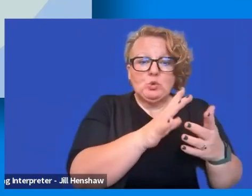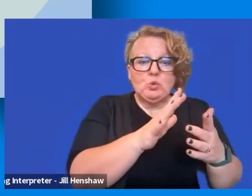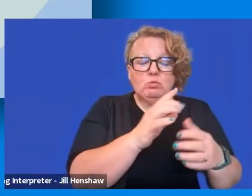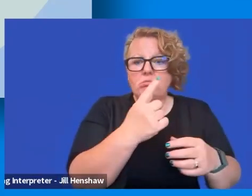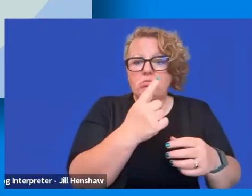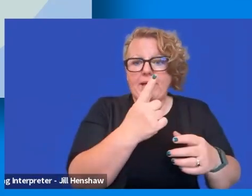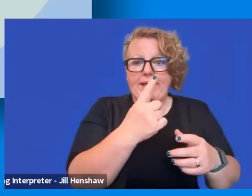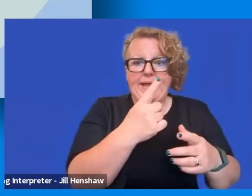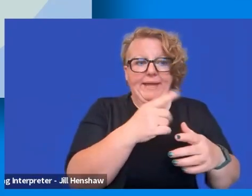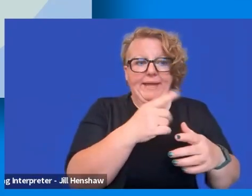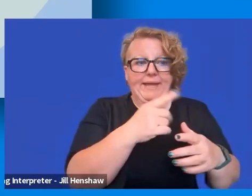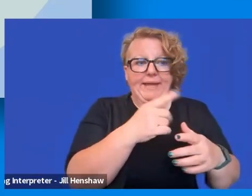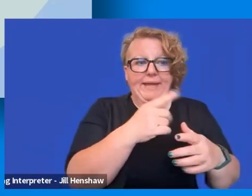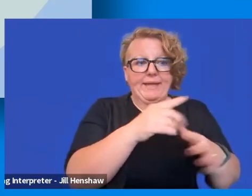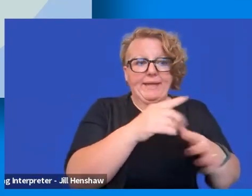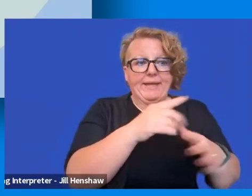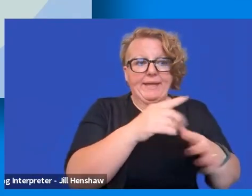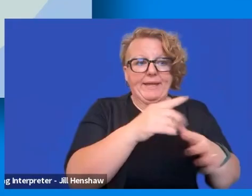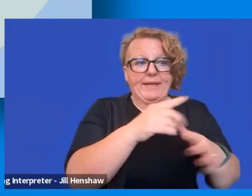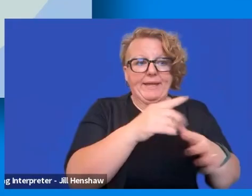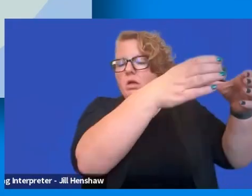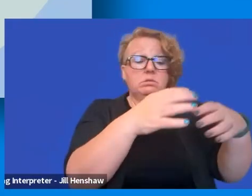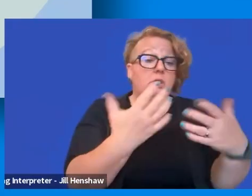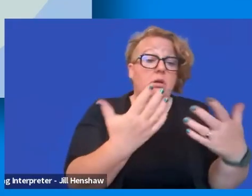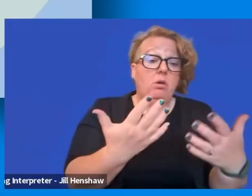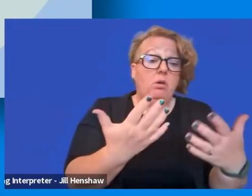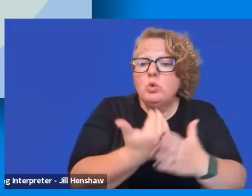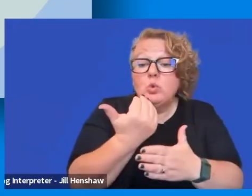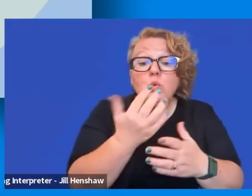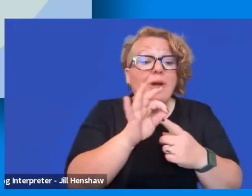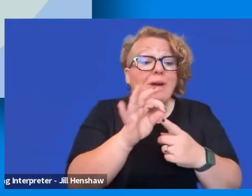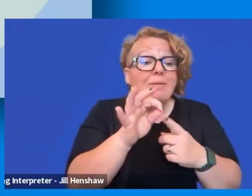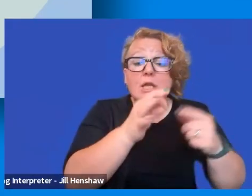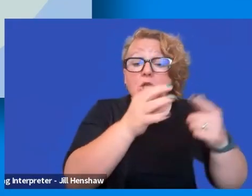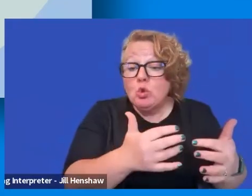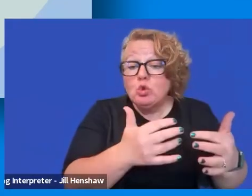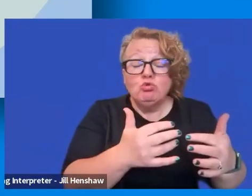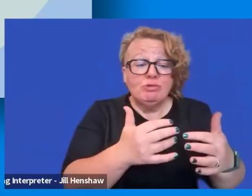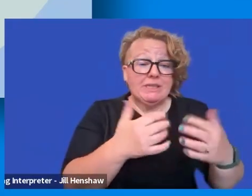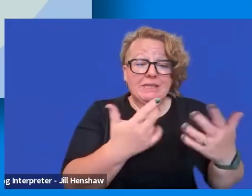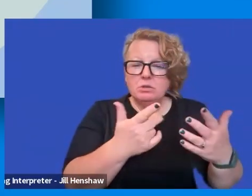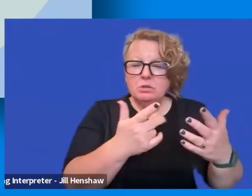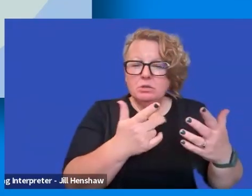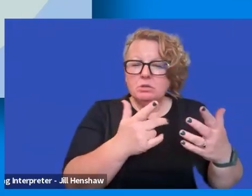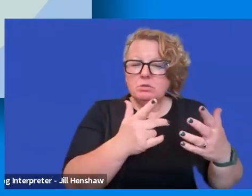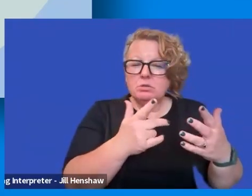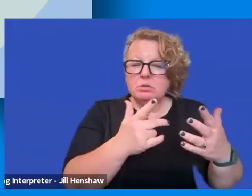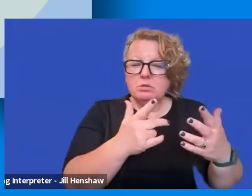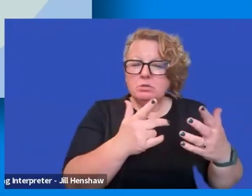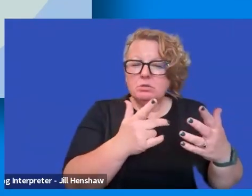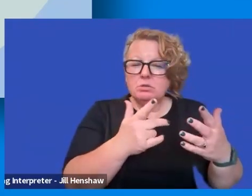um, new ways in which an assessment, an application is scored. So a calibration exercise is so